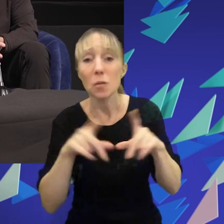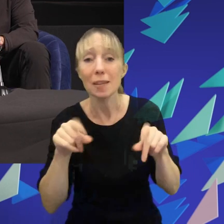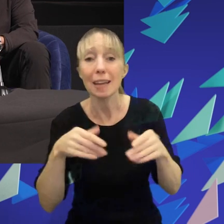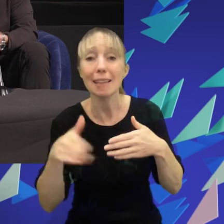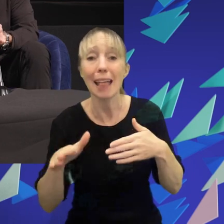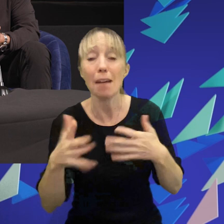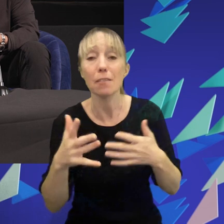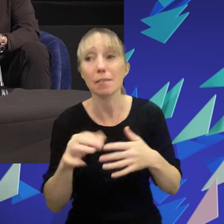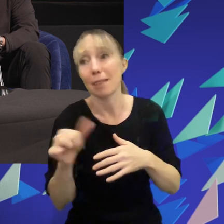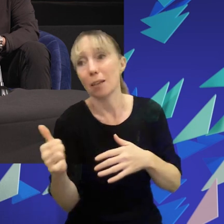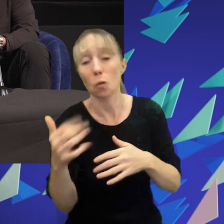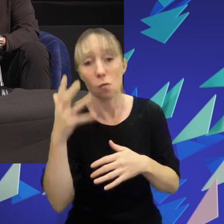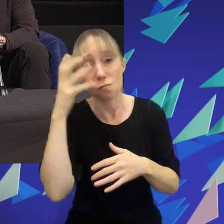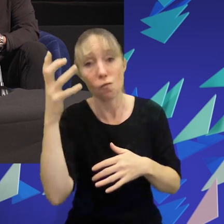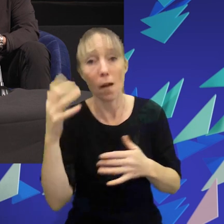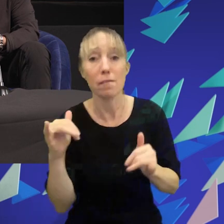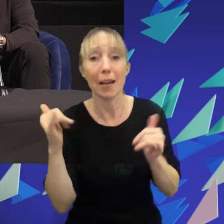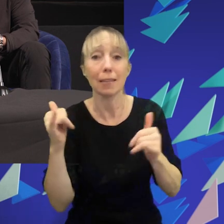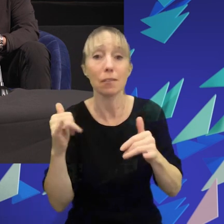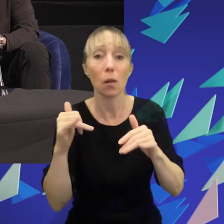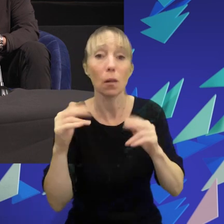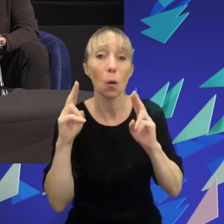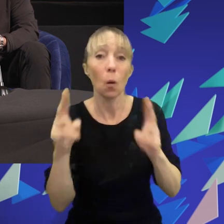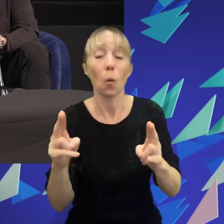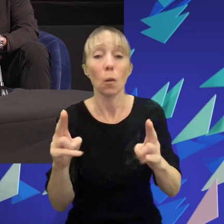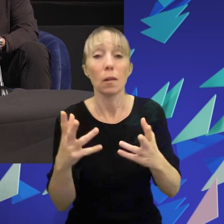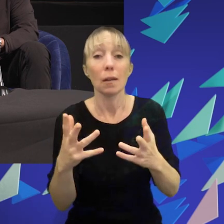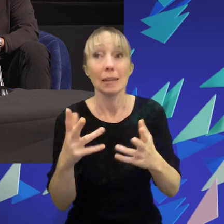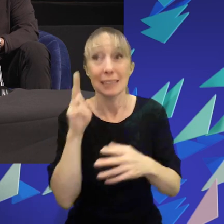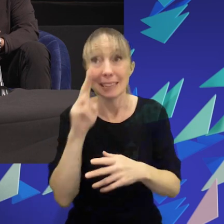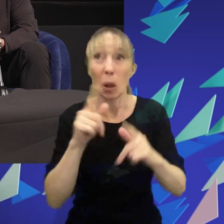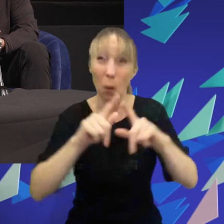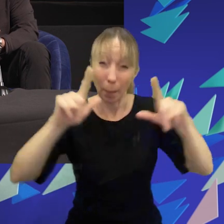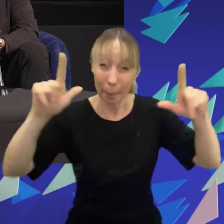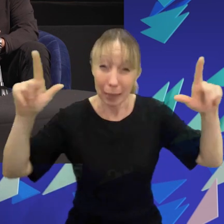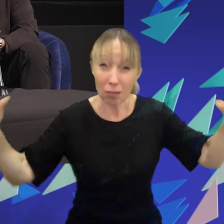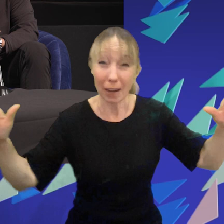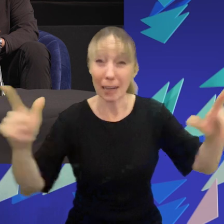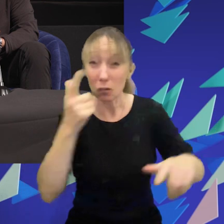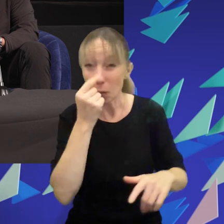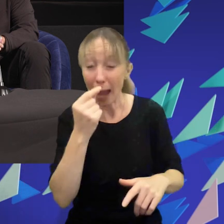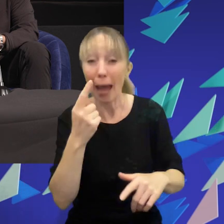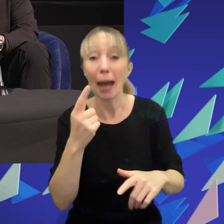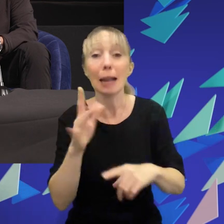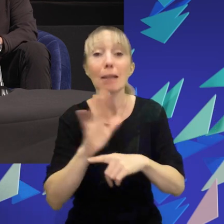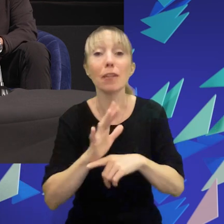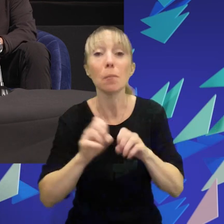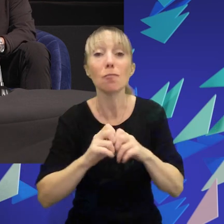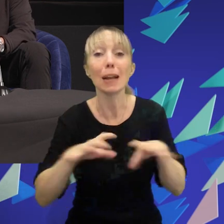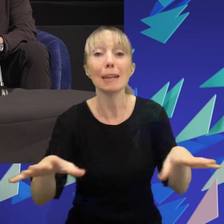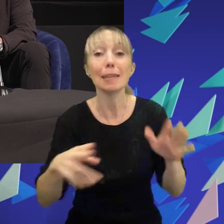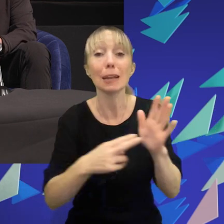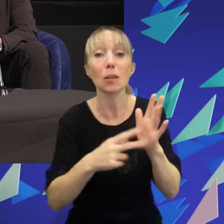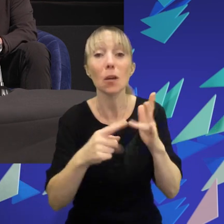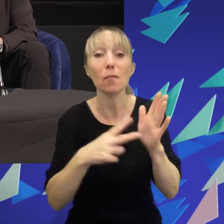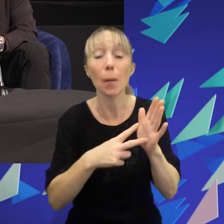Festival Hall tomorrow afternoon. See it on the biggest screen possible. The film is opening theatrically in November